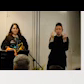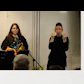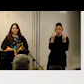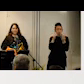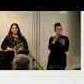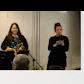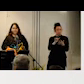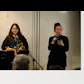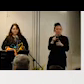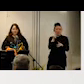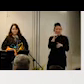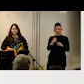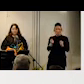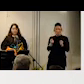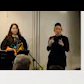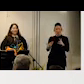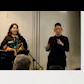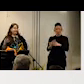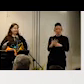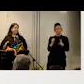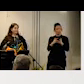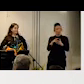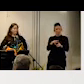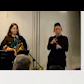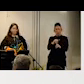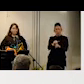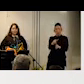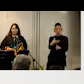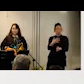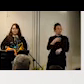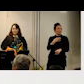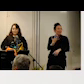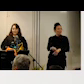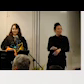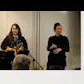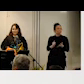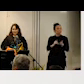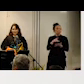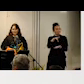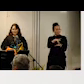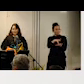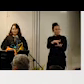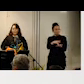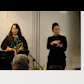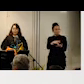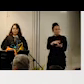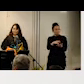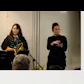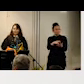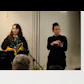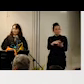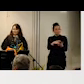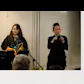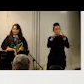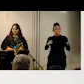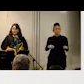also intervene early by identifying individuals who are at risk of dementia. So in the middle panel, panel B, we've got a group